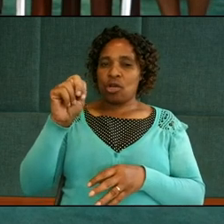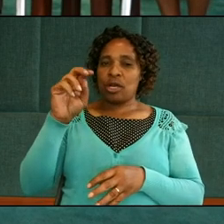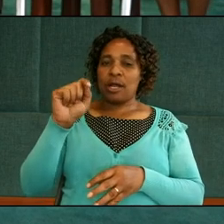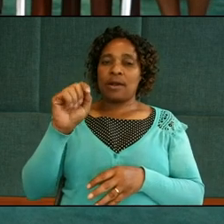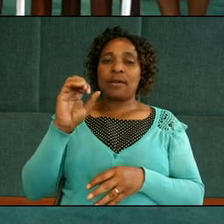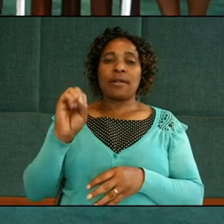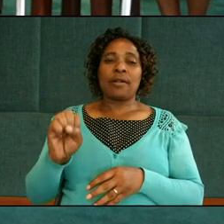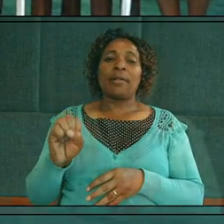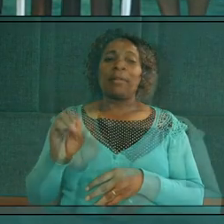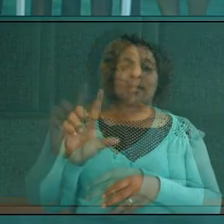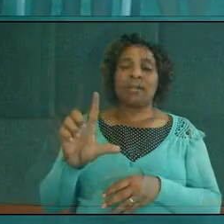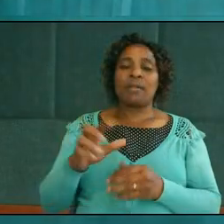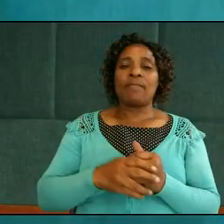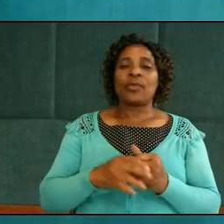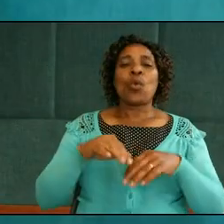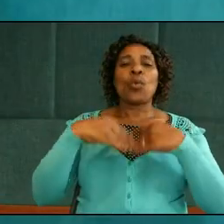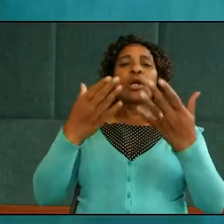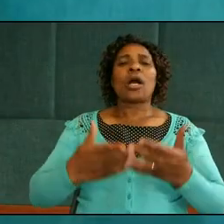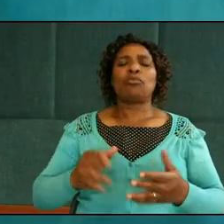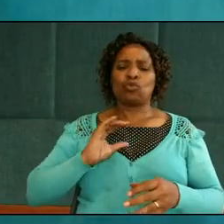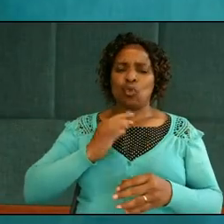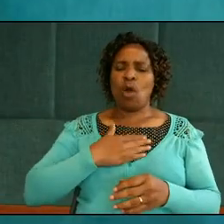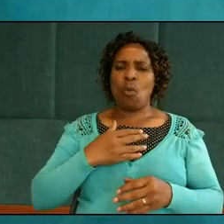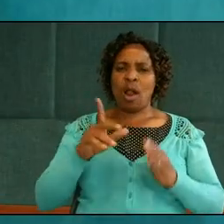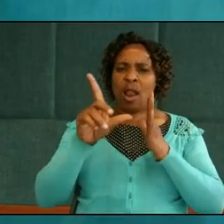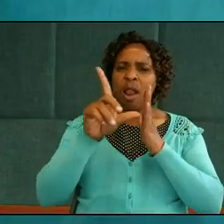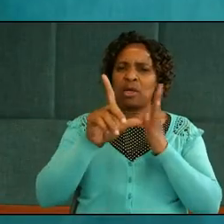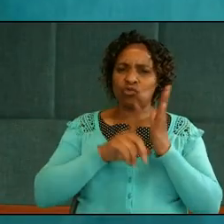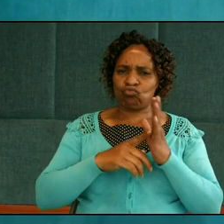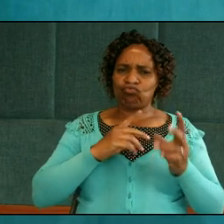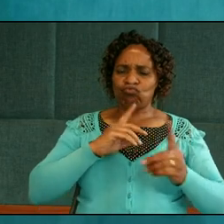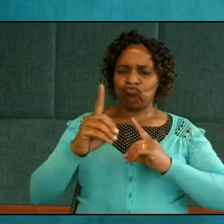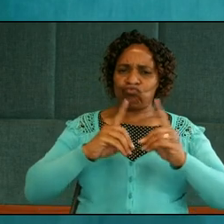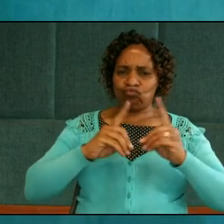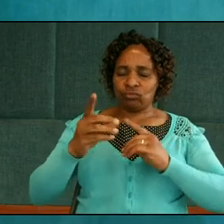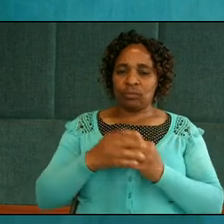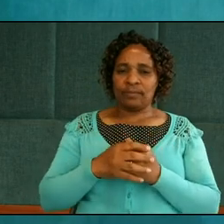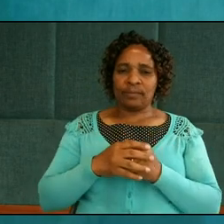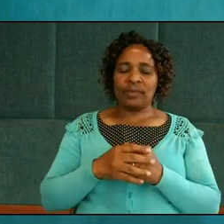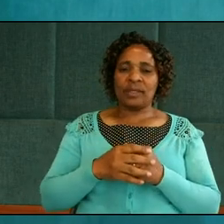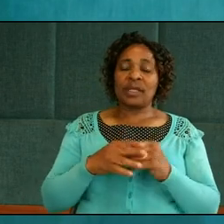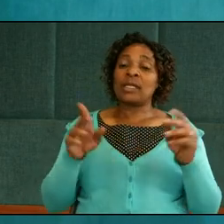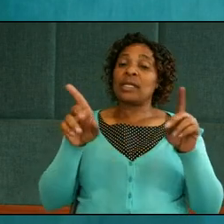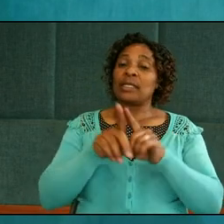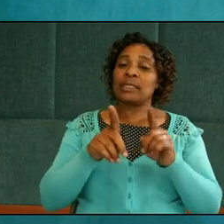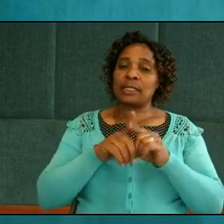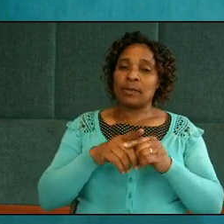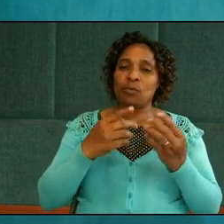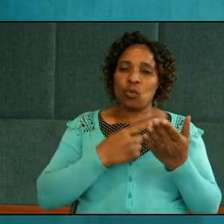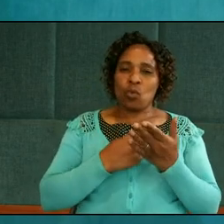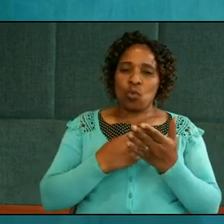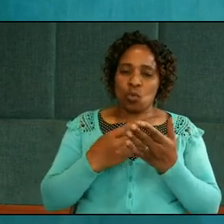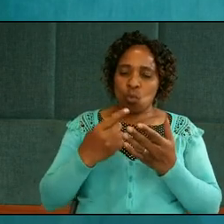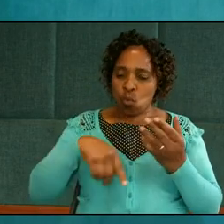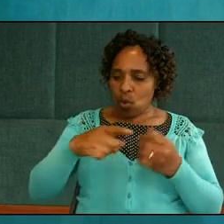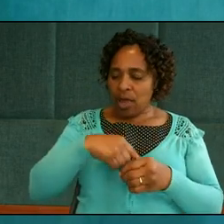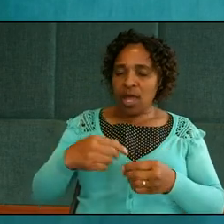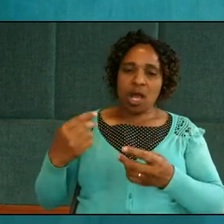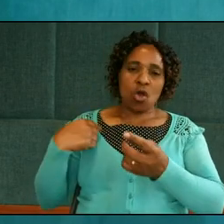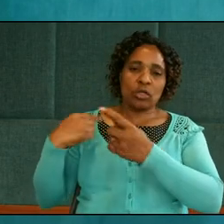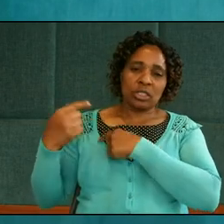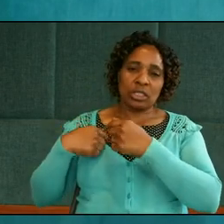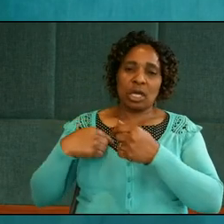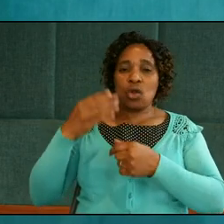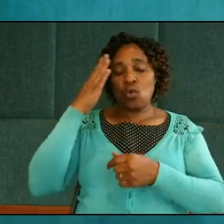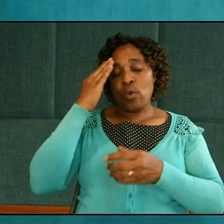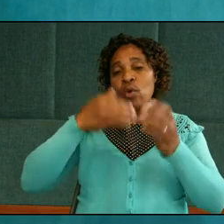Okay, welcome to our lesson discussion. As we consider what knowing